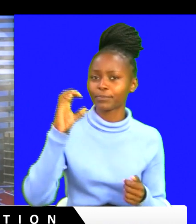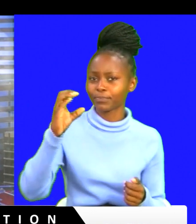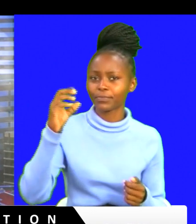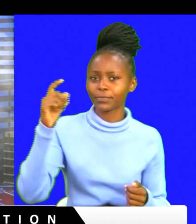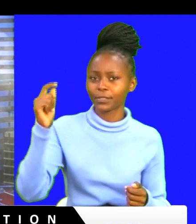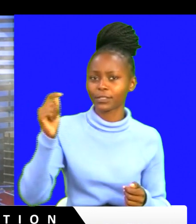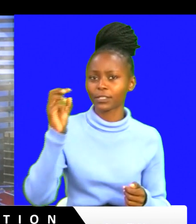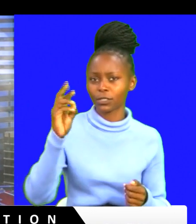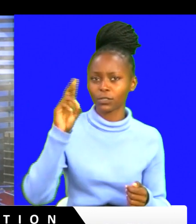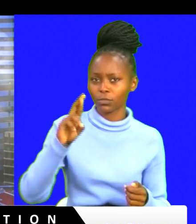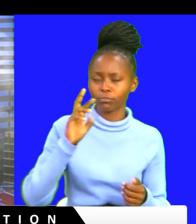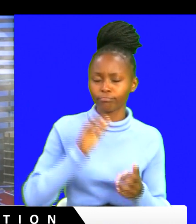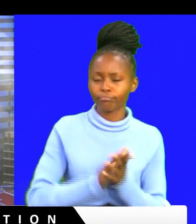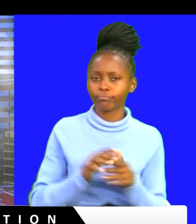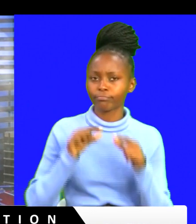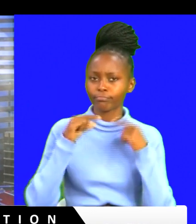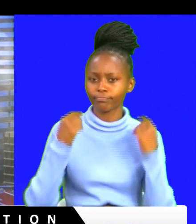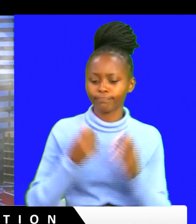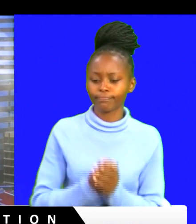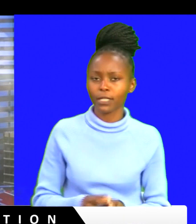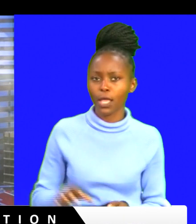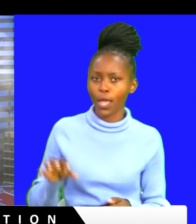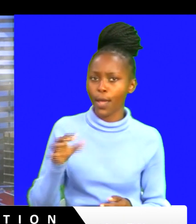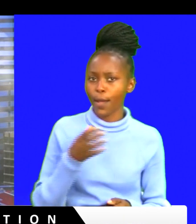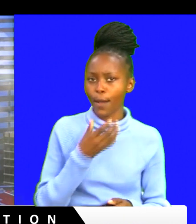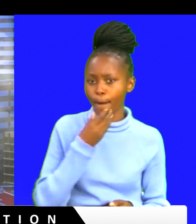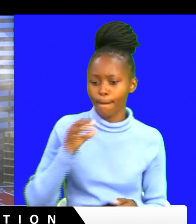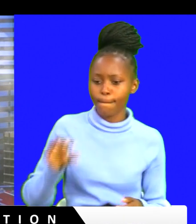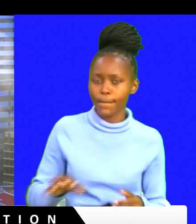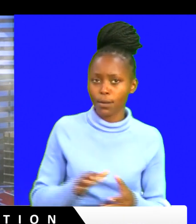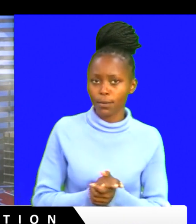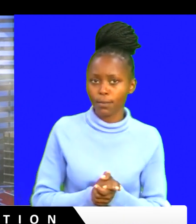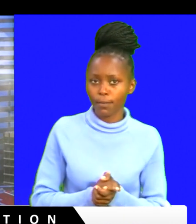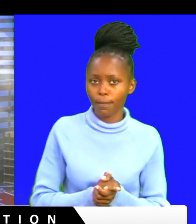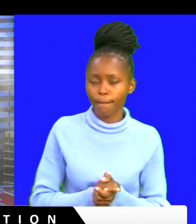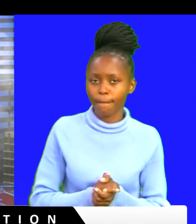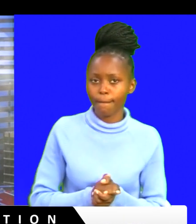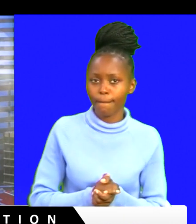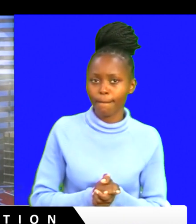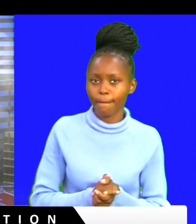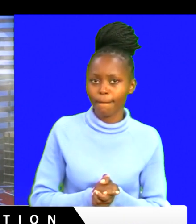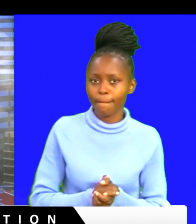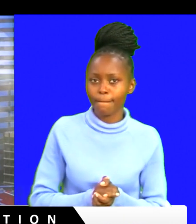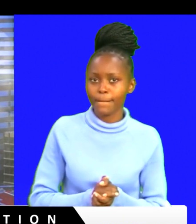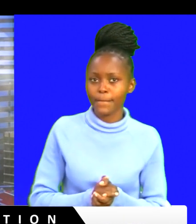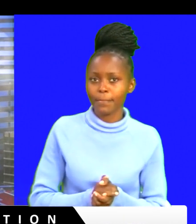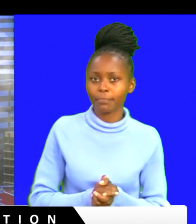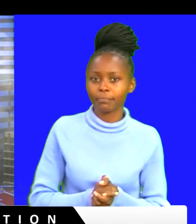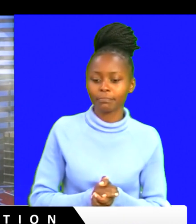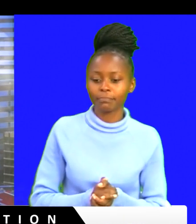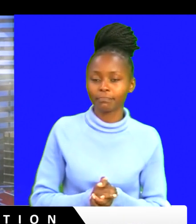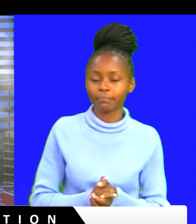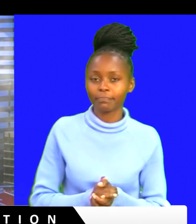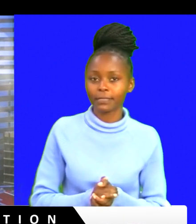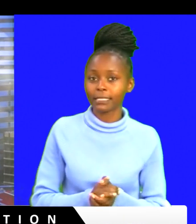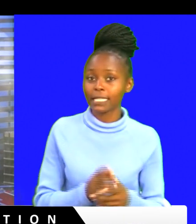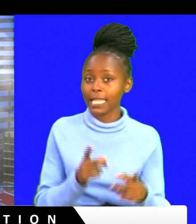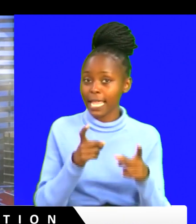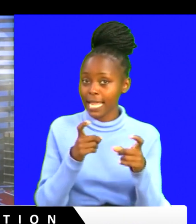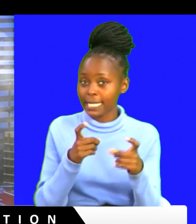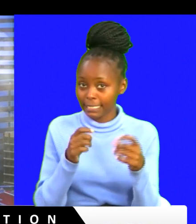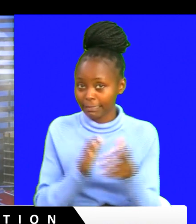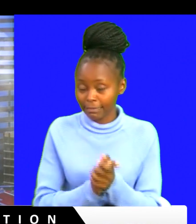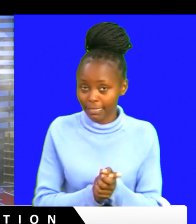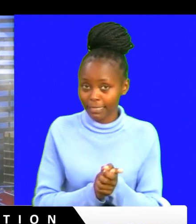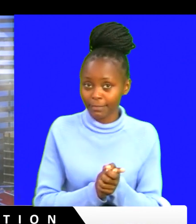Gidu. We all know that boy, our pastor, and he has been criticized for his level of spiritualness, and talking